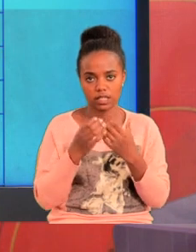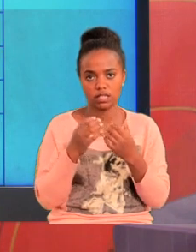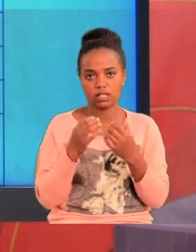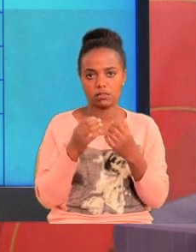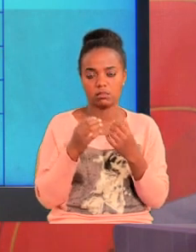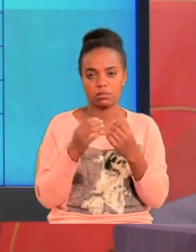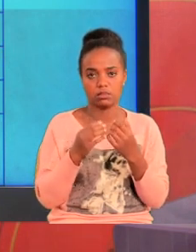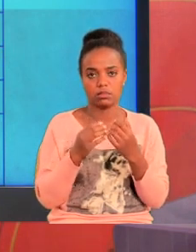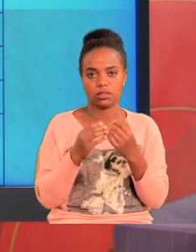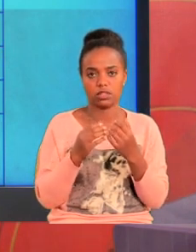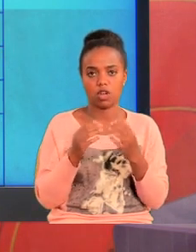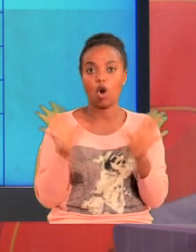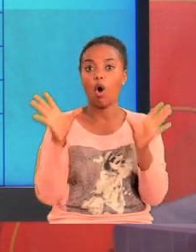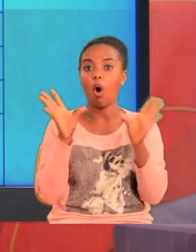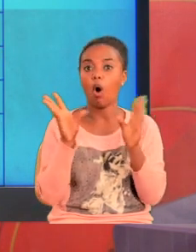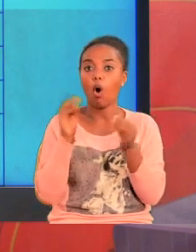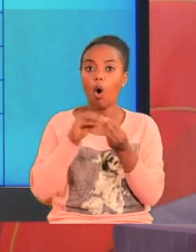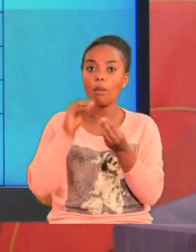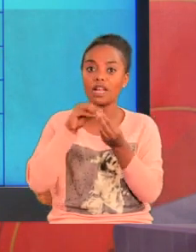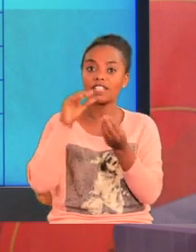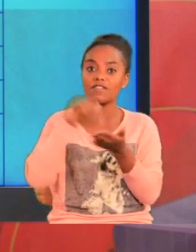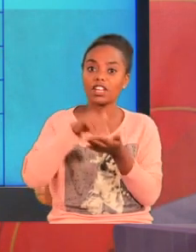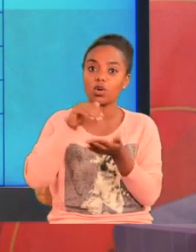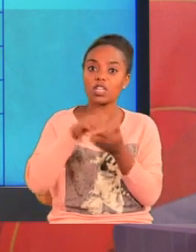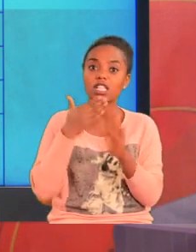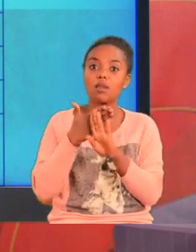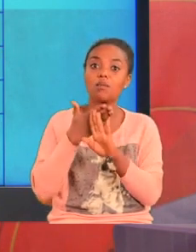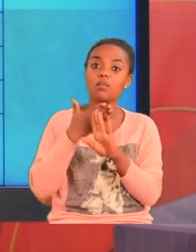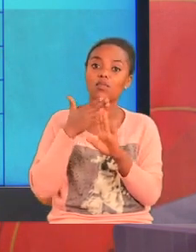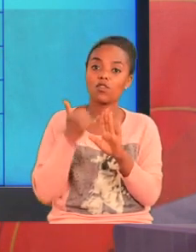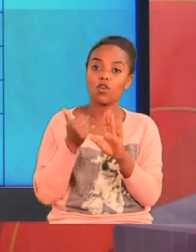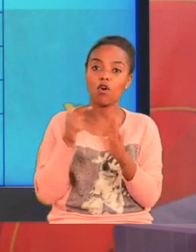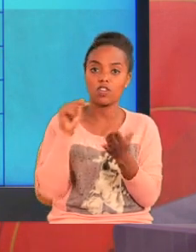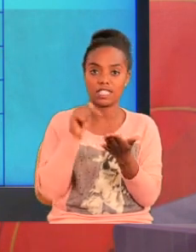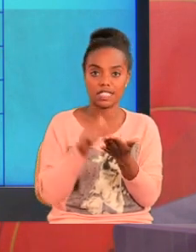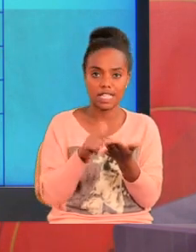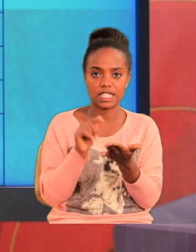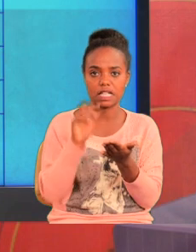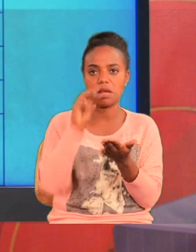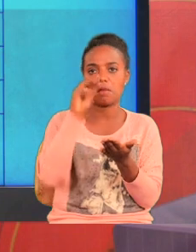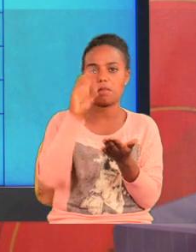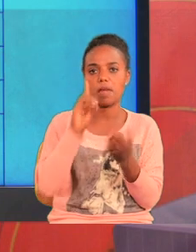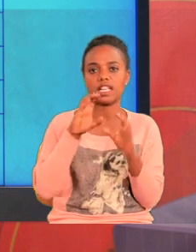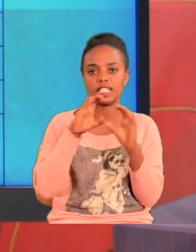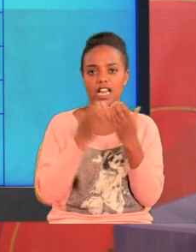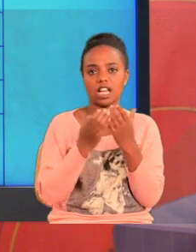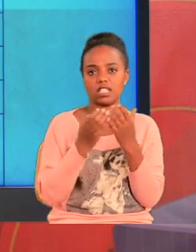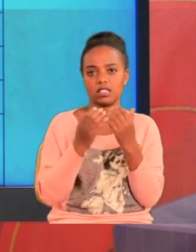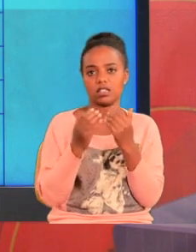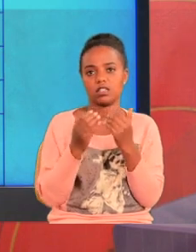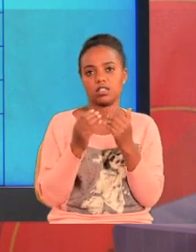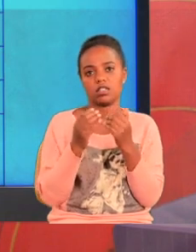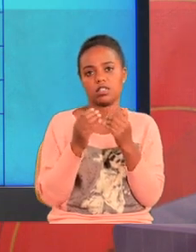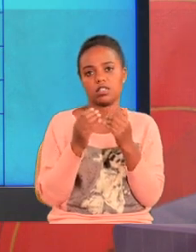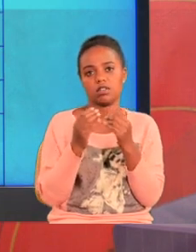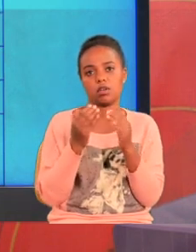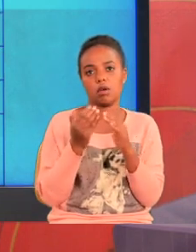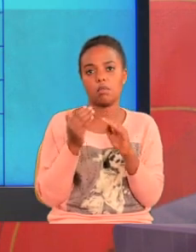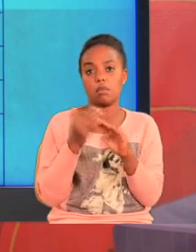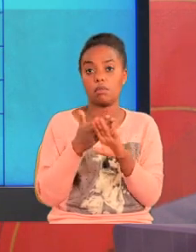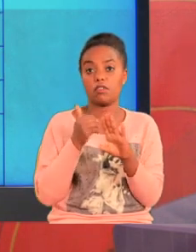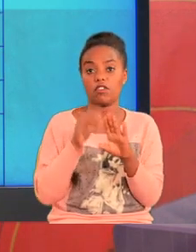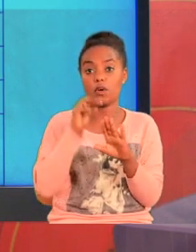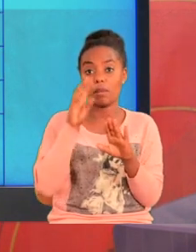The cumulative frequency before this median class is this one. The cumulative frequency before this class